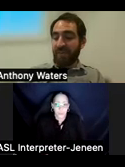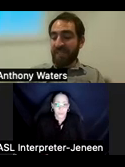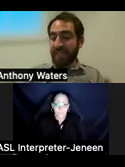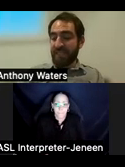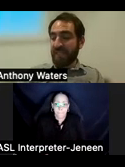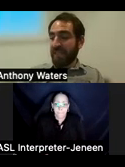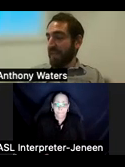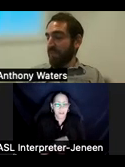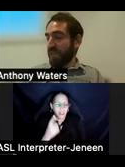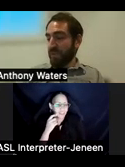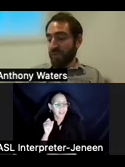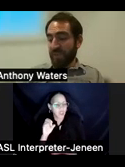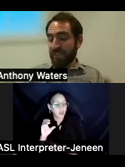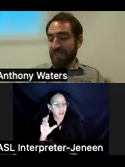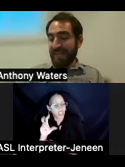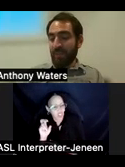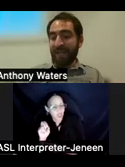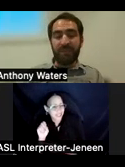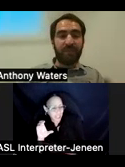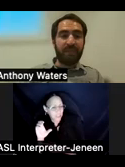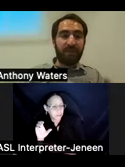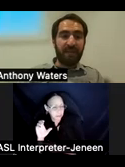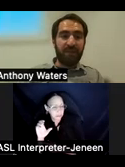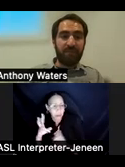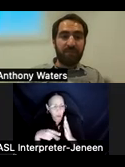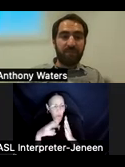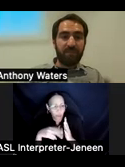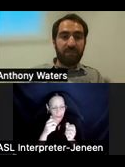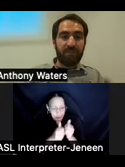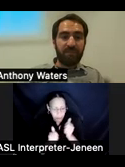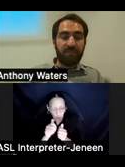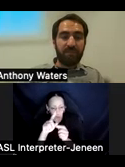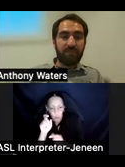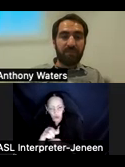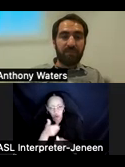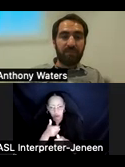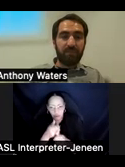Take 30 seconds and read those questions out loud to yourself now.